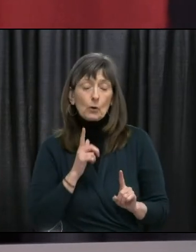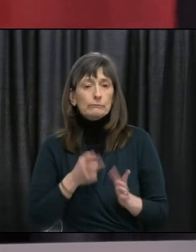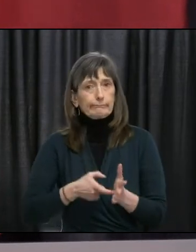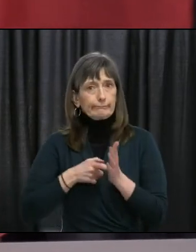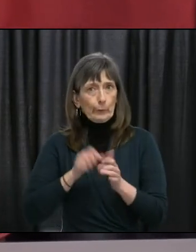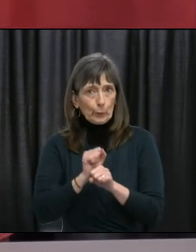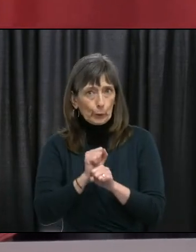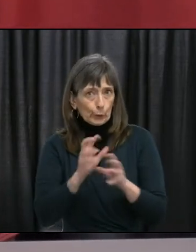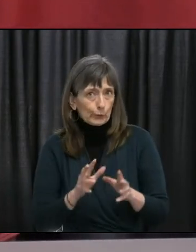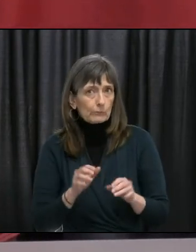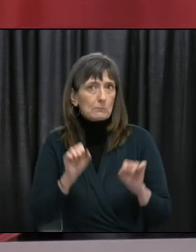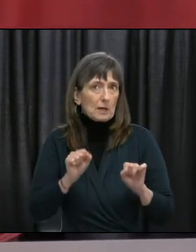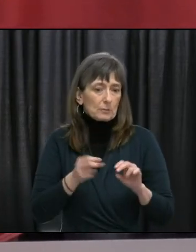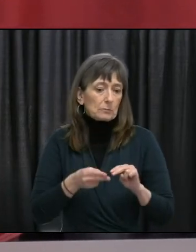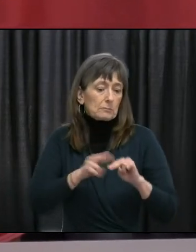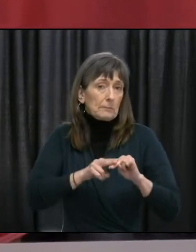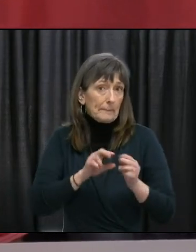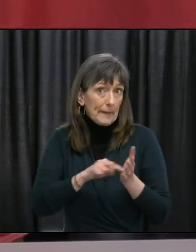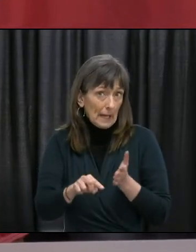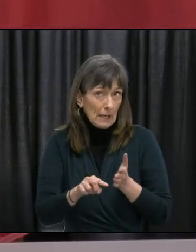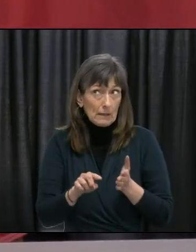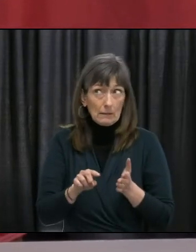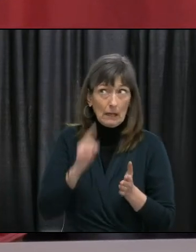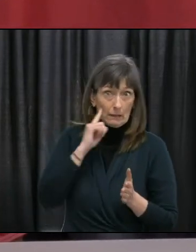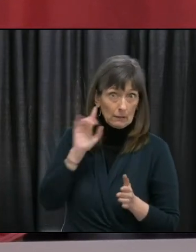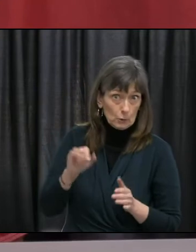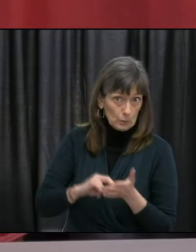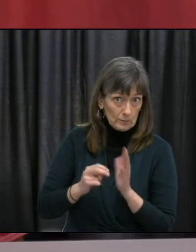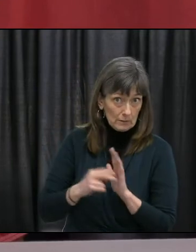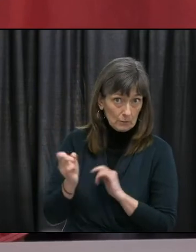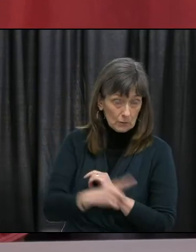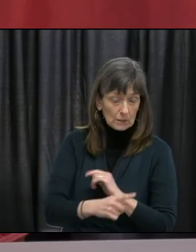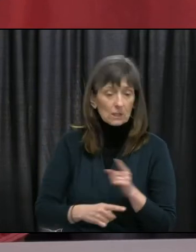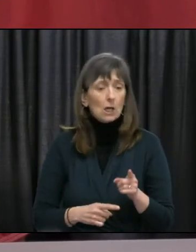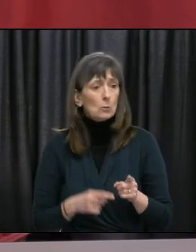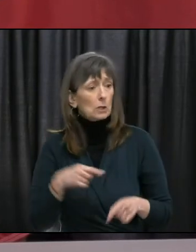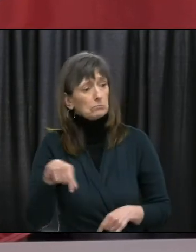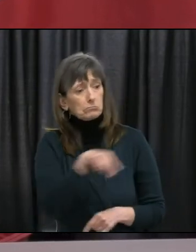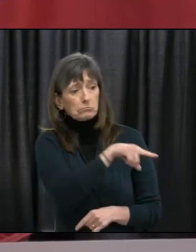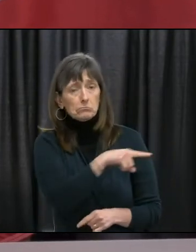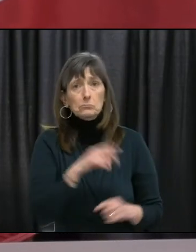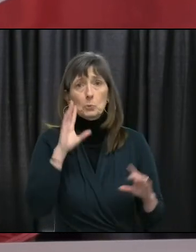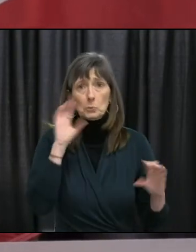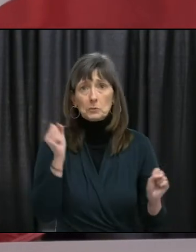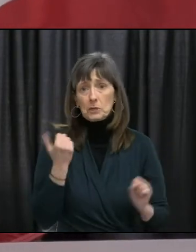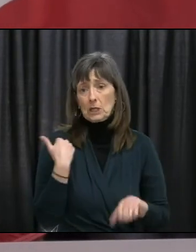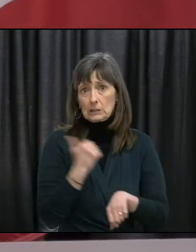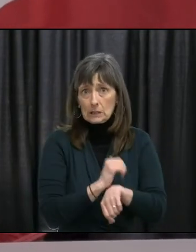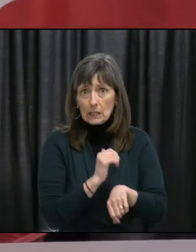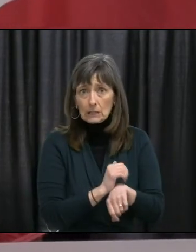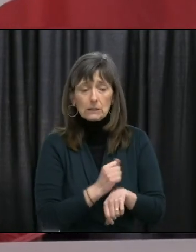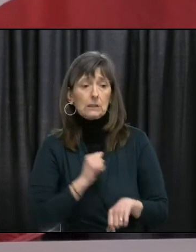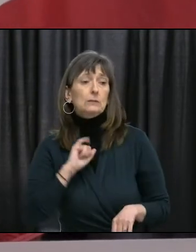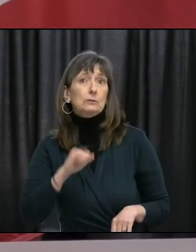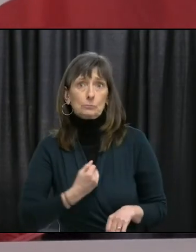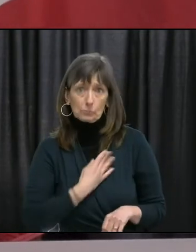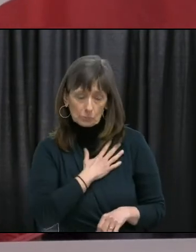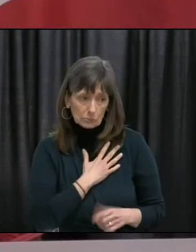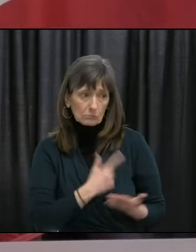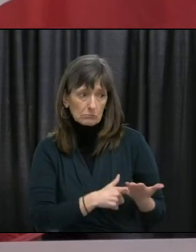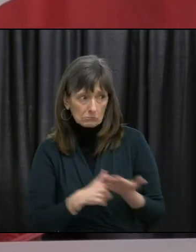when we had a lengthy discussion both with our fellow colleagues, the premiers across the country, and with the Prime Minister last night, and there were a couple of subjects